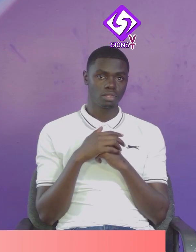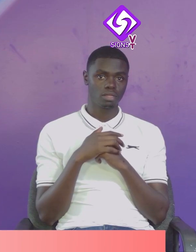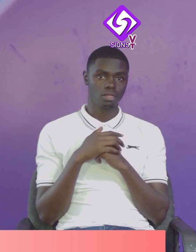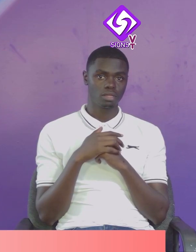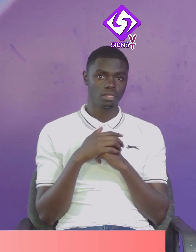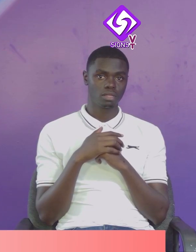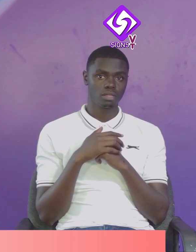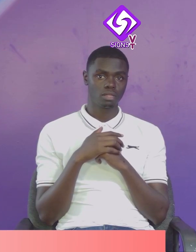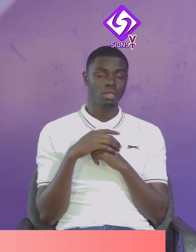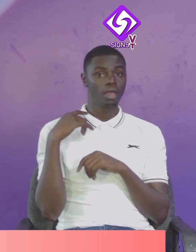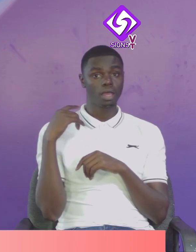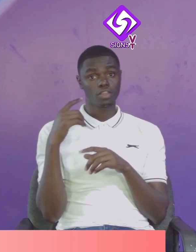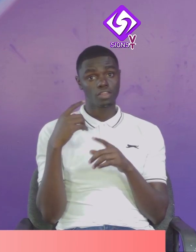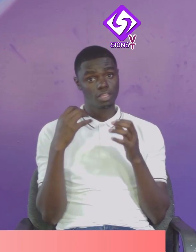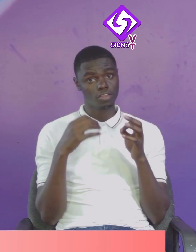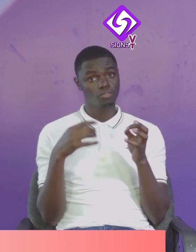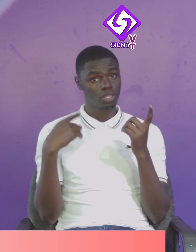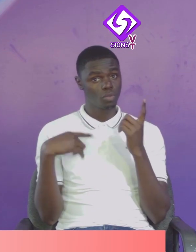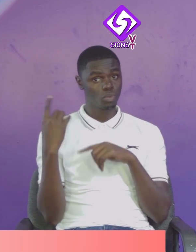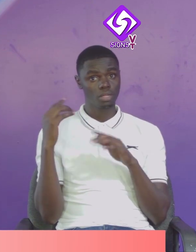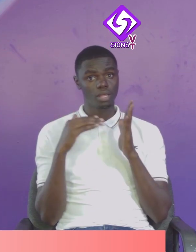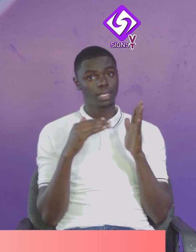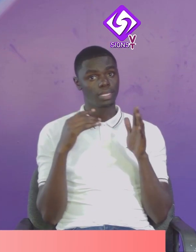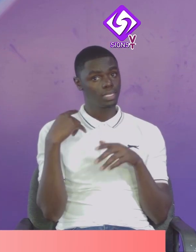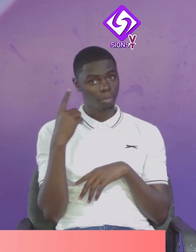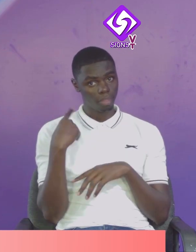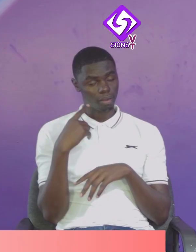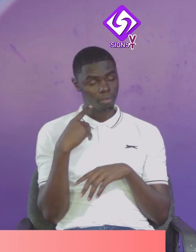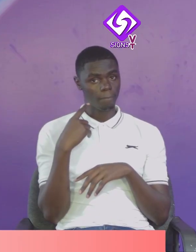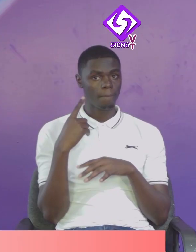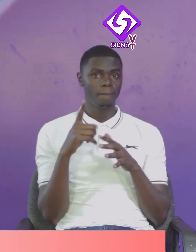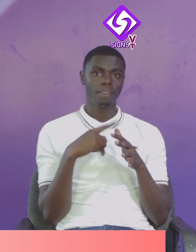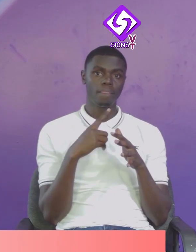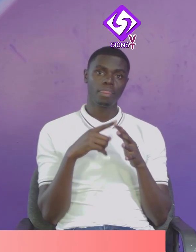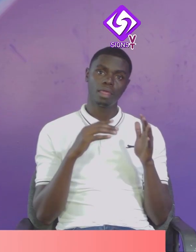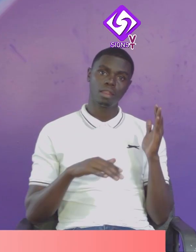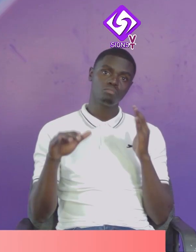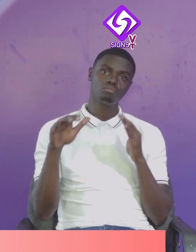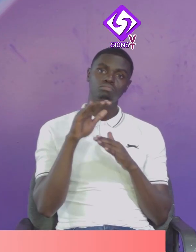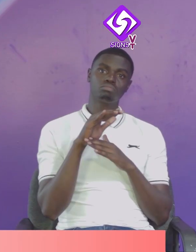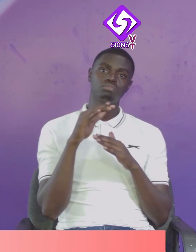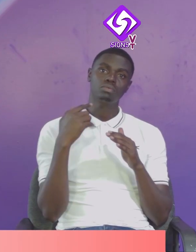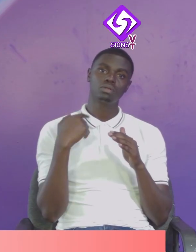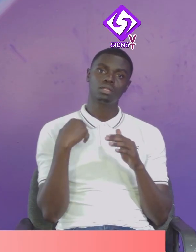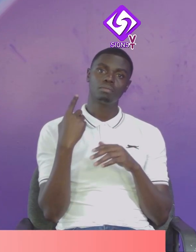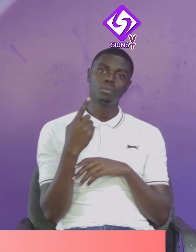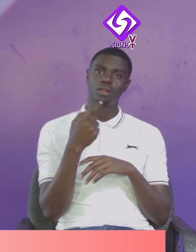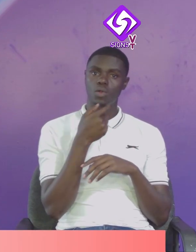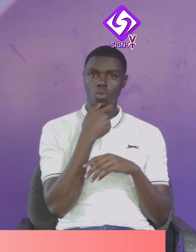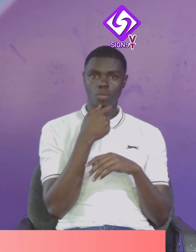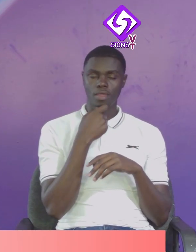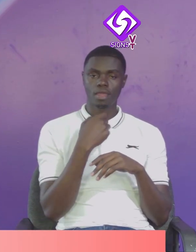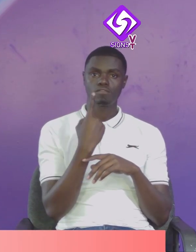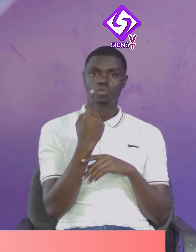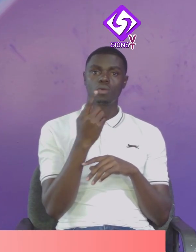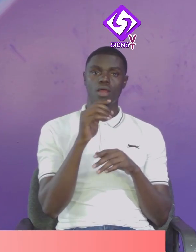Kariobangi? Madara United. Right. If they win against Madara United, they are going to go top. Despite Gor Mahia having 1 game in